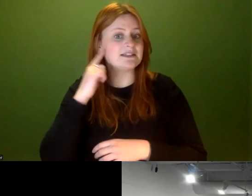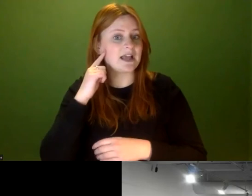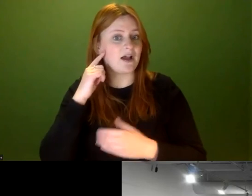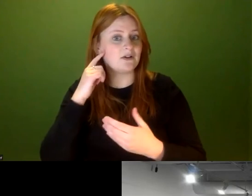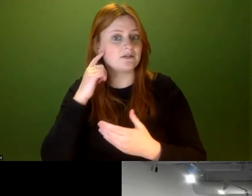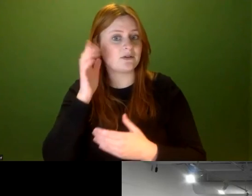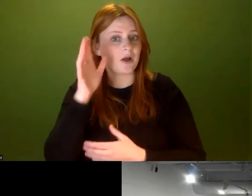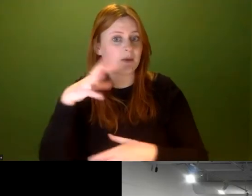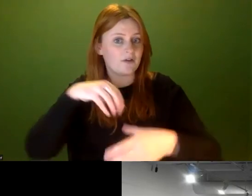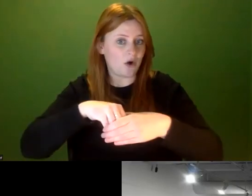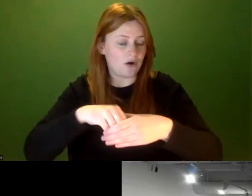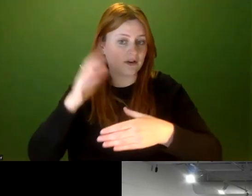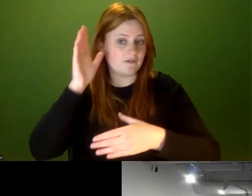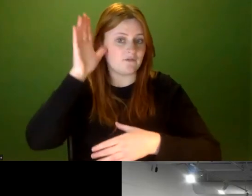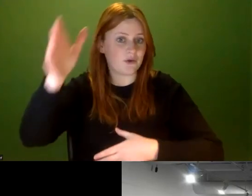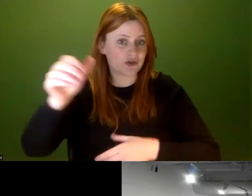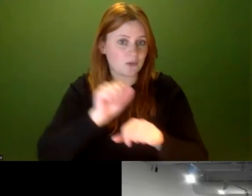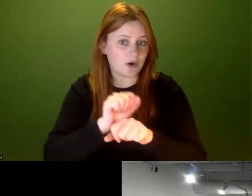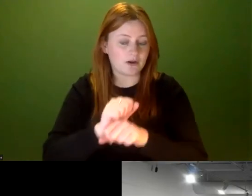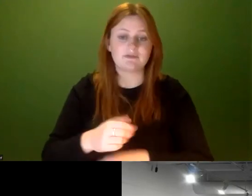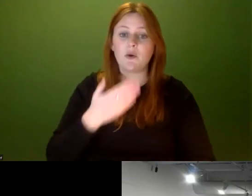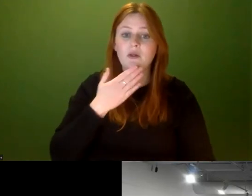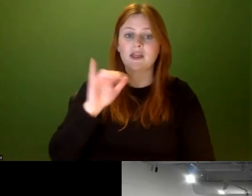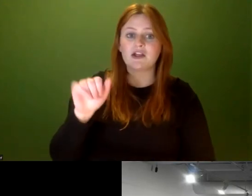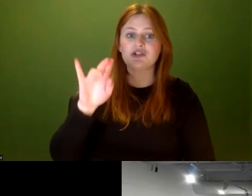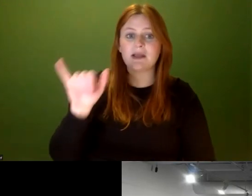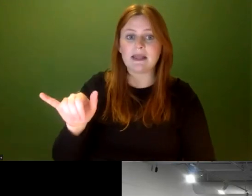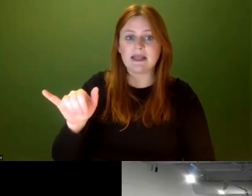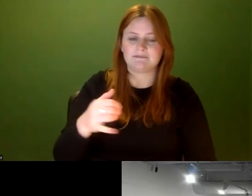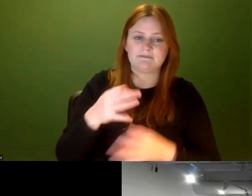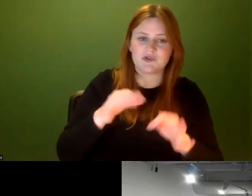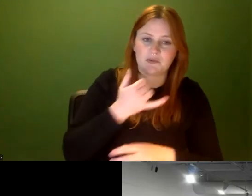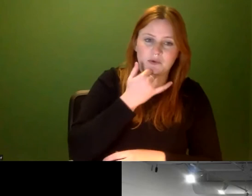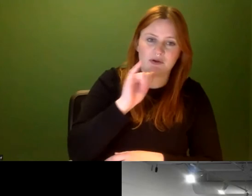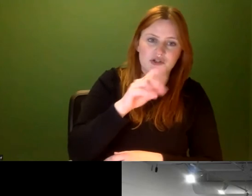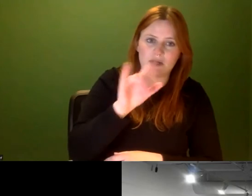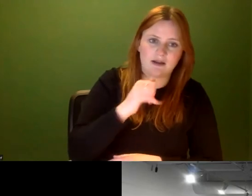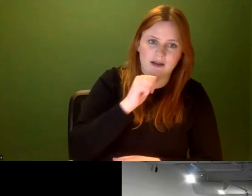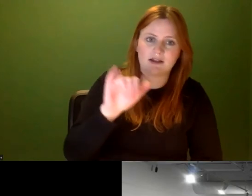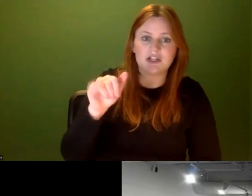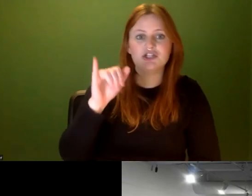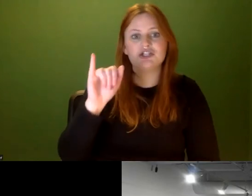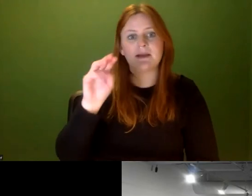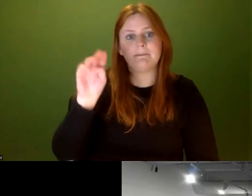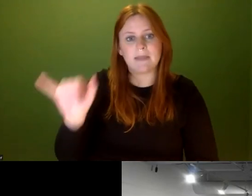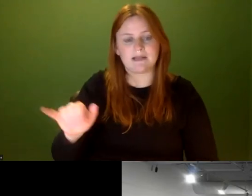work? Oh, thank you, Jimmy. I totally love that, because yes, they really